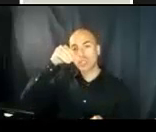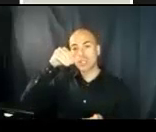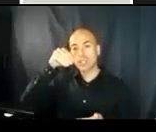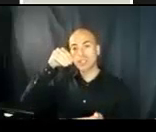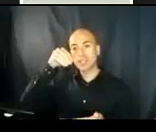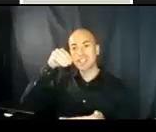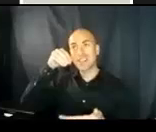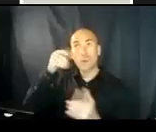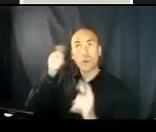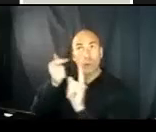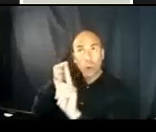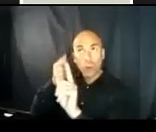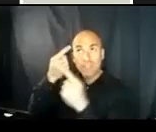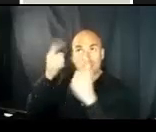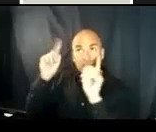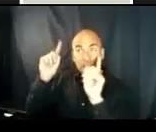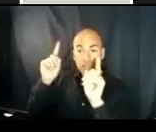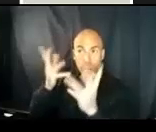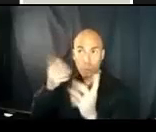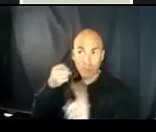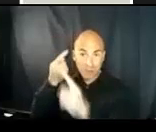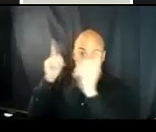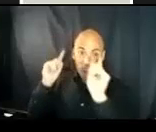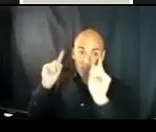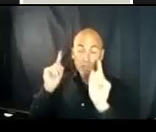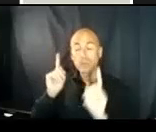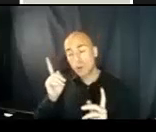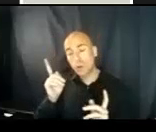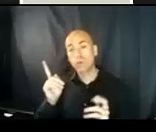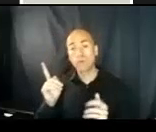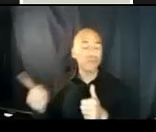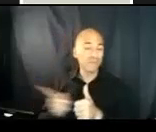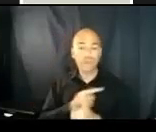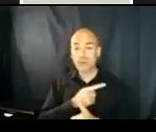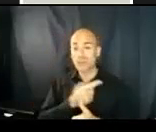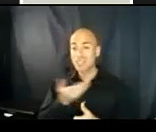success. We want them to be successful. So let's make sure that when we are